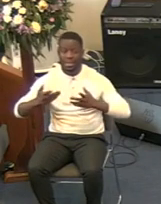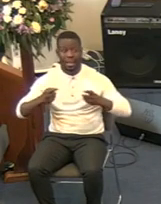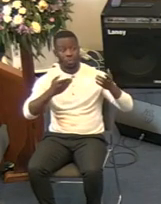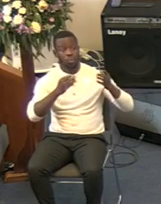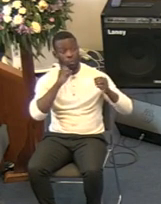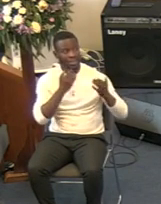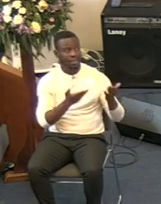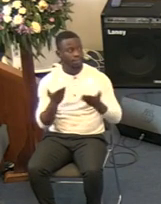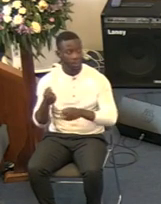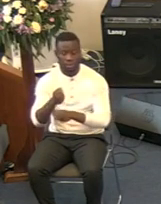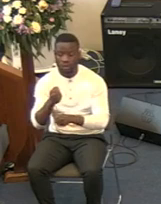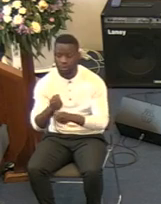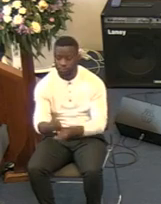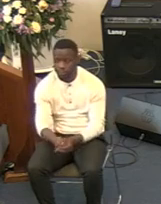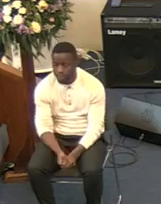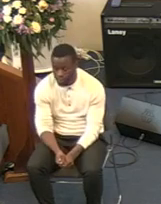serve the church, please?